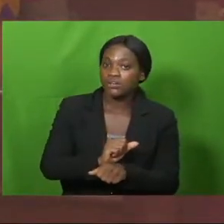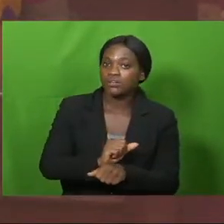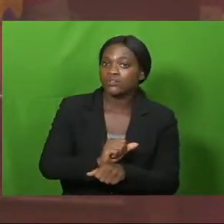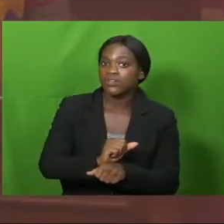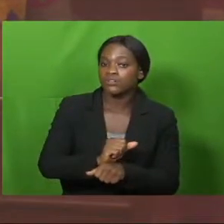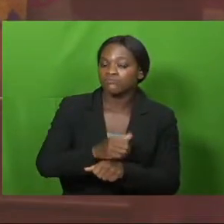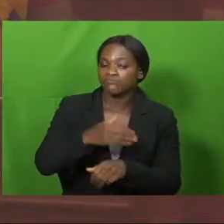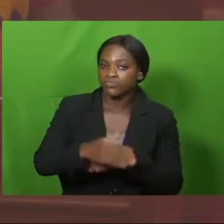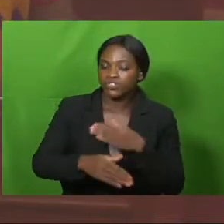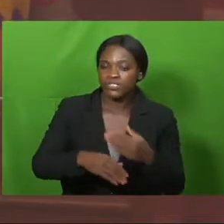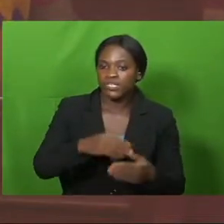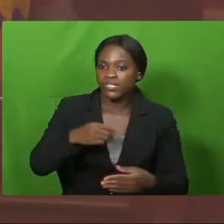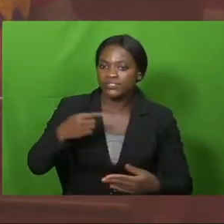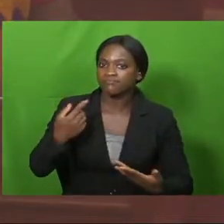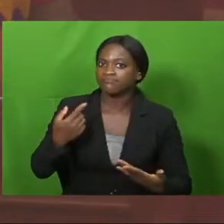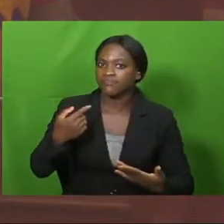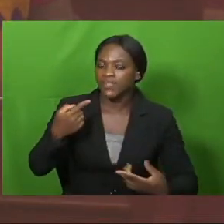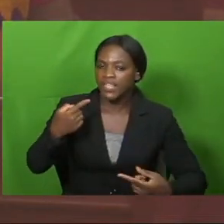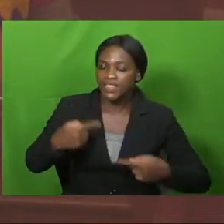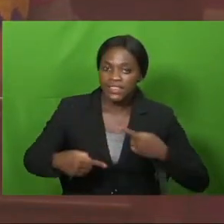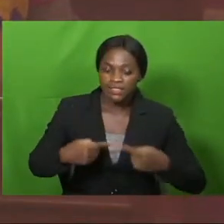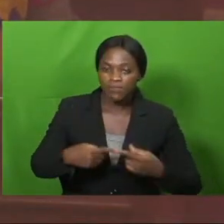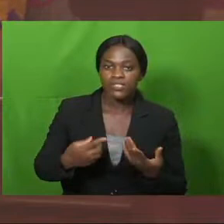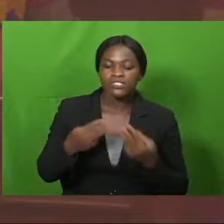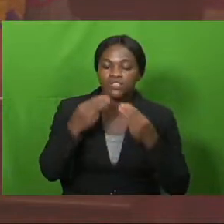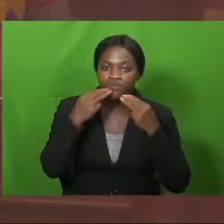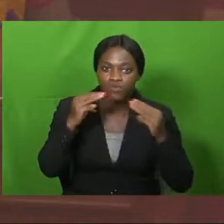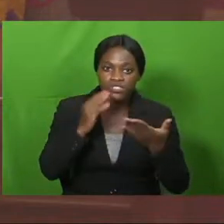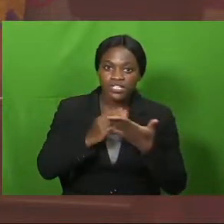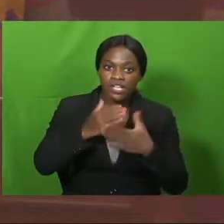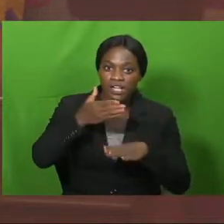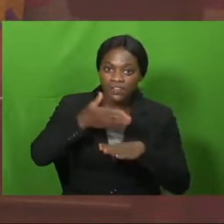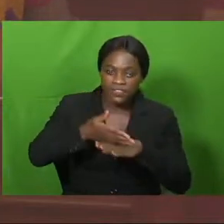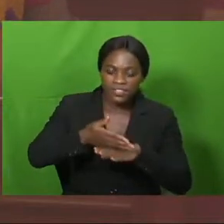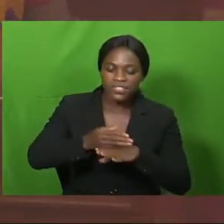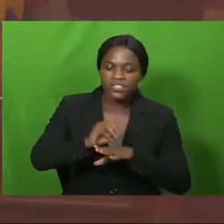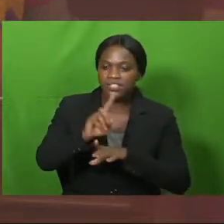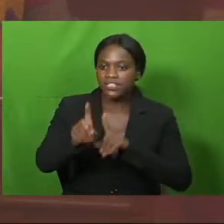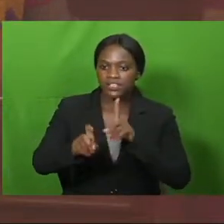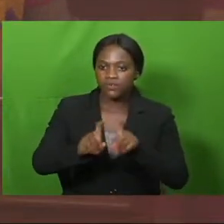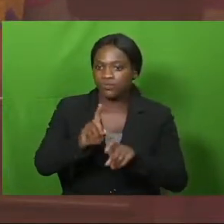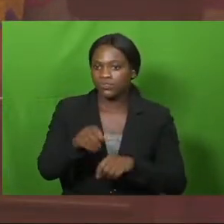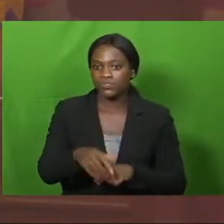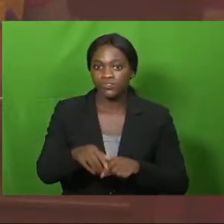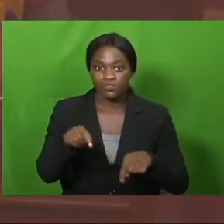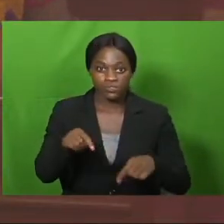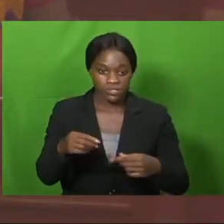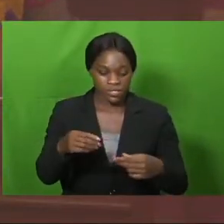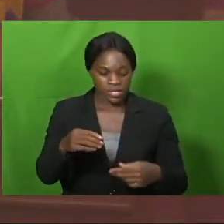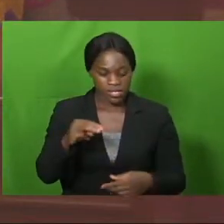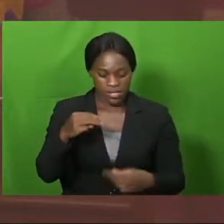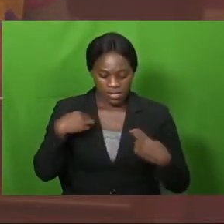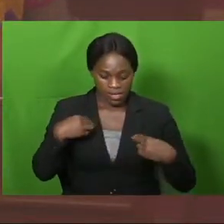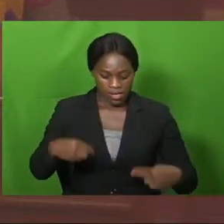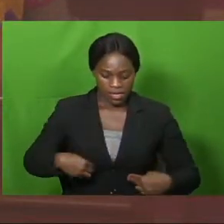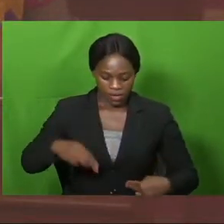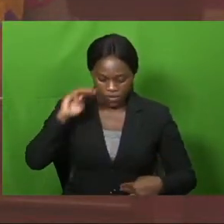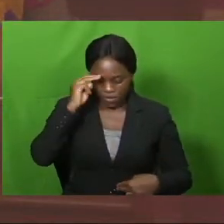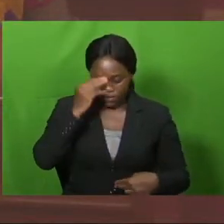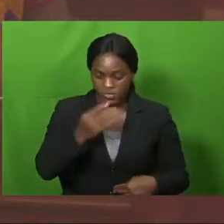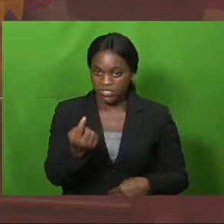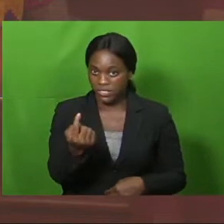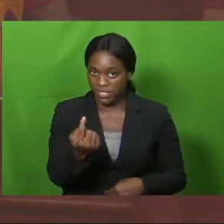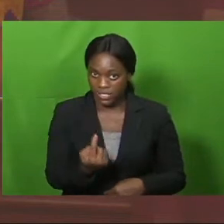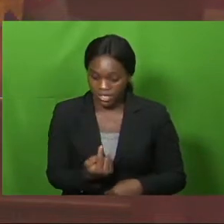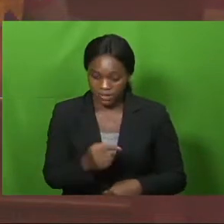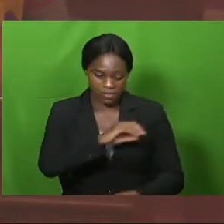motion at the prime time. After that, questions will follow. So even today, the Minister for Health came, and the Minister for